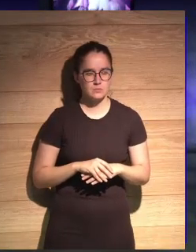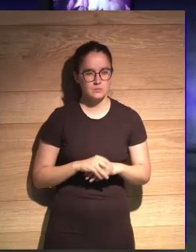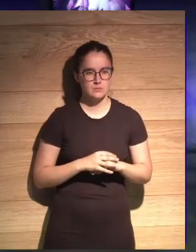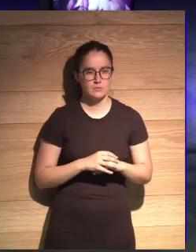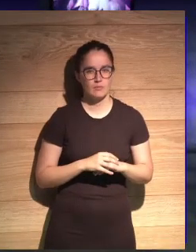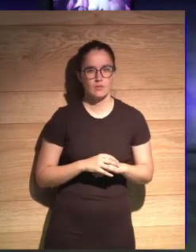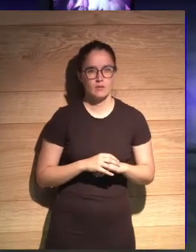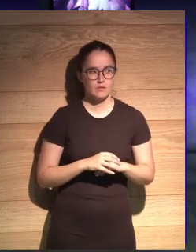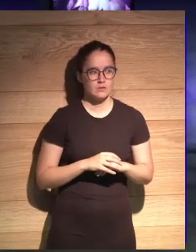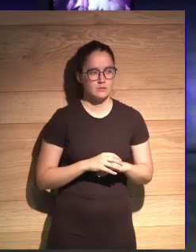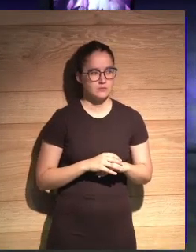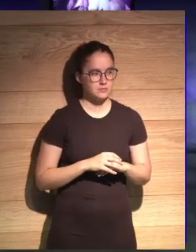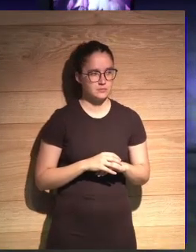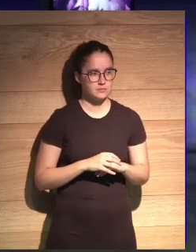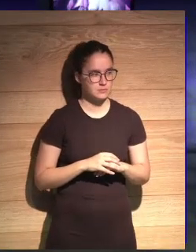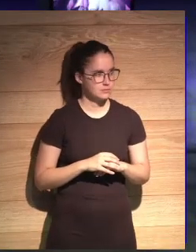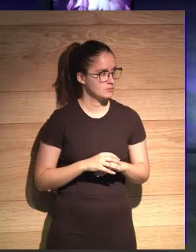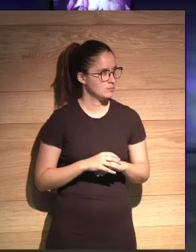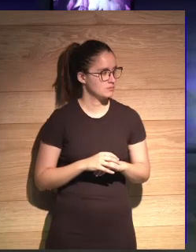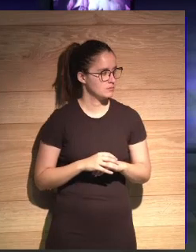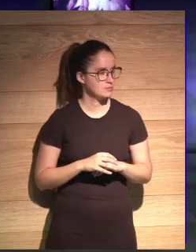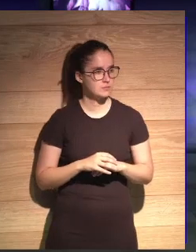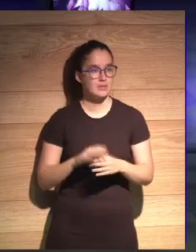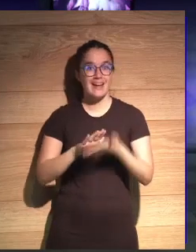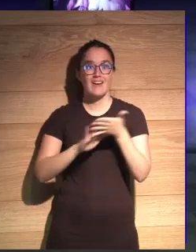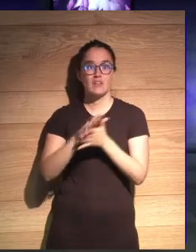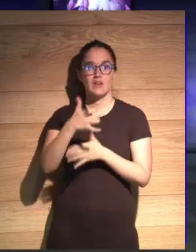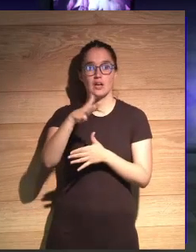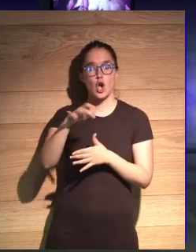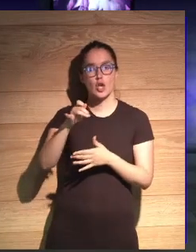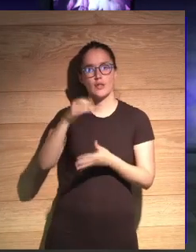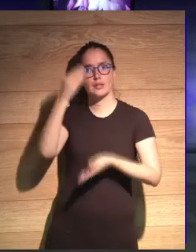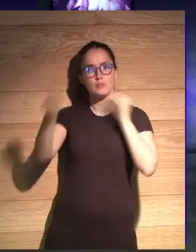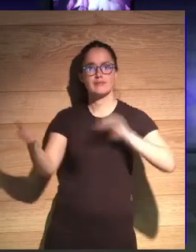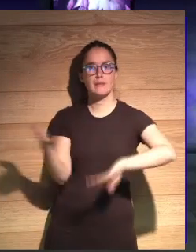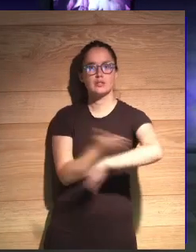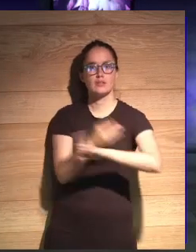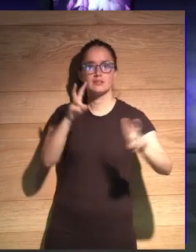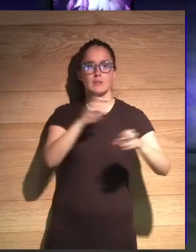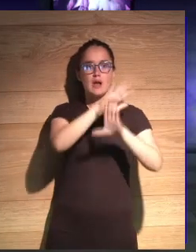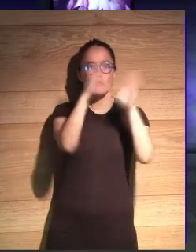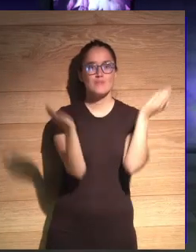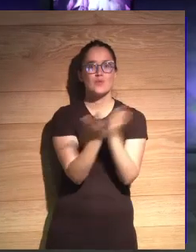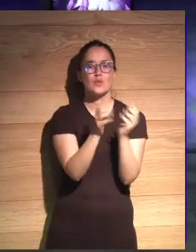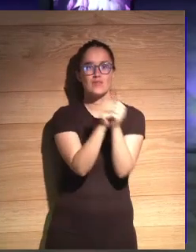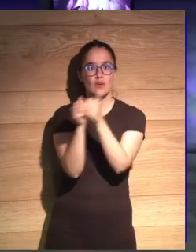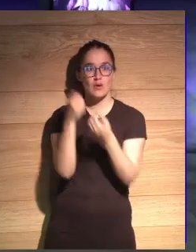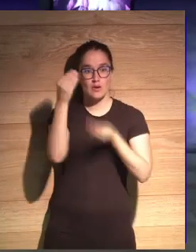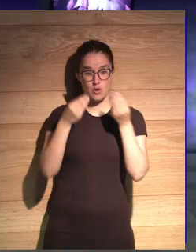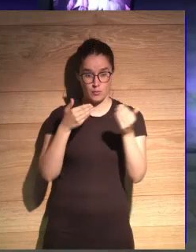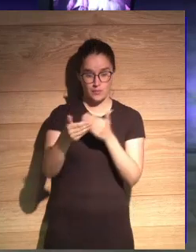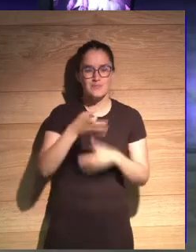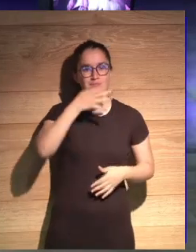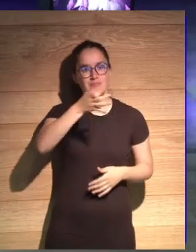Hablaba Gregorio de esos prejuicios. Grigory was talking about his